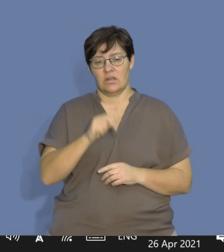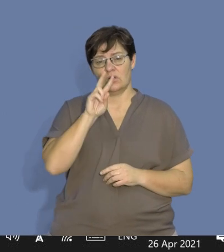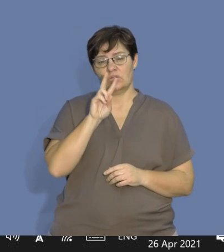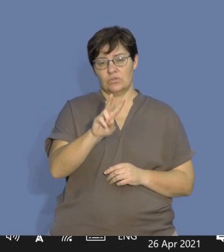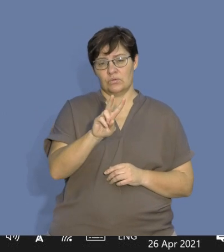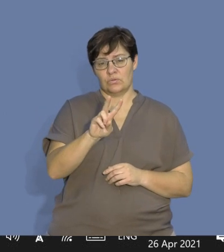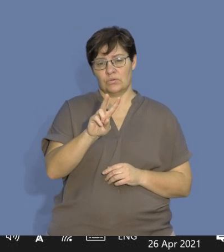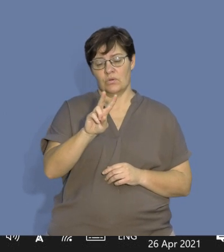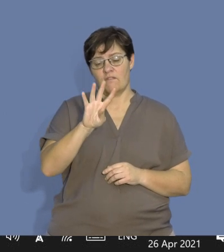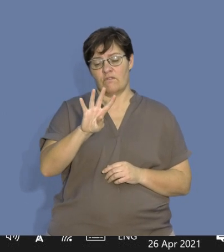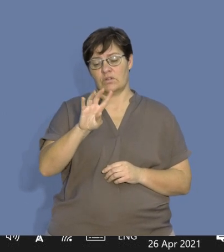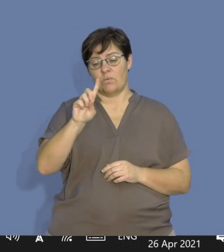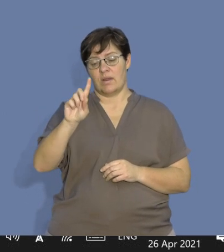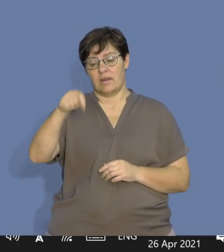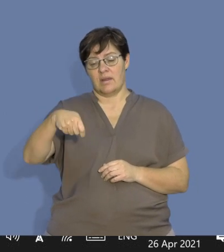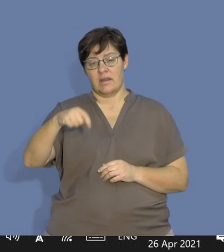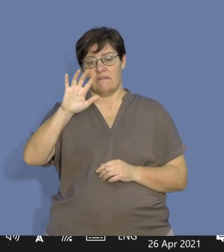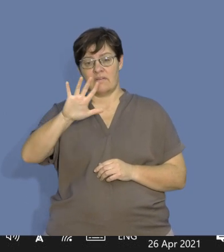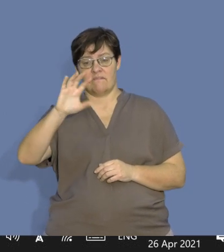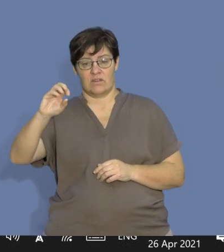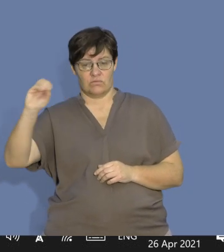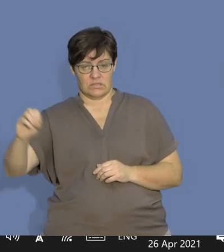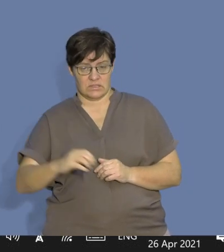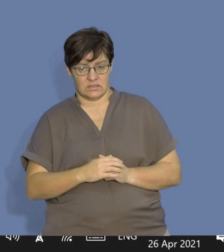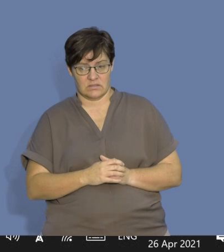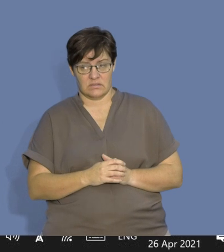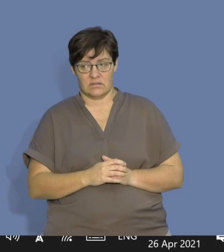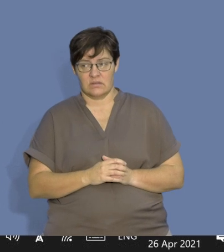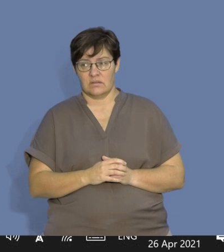248,500 plus